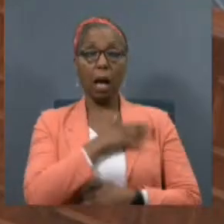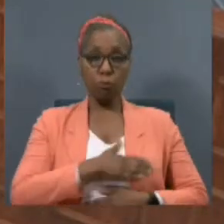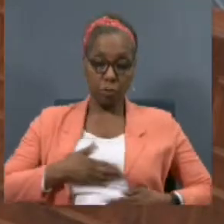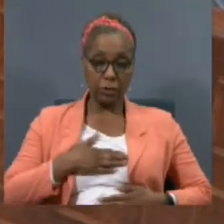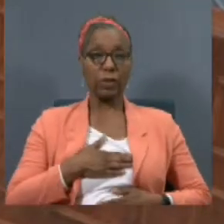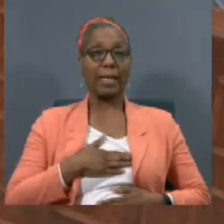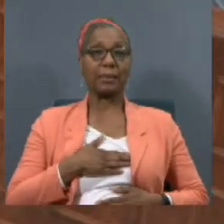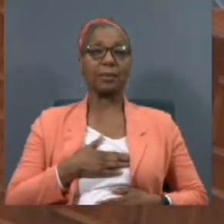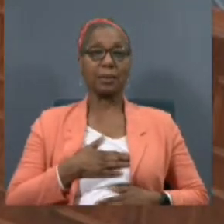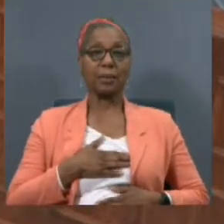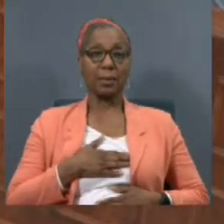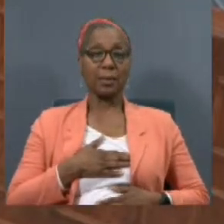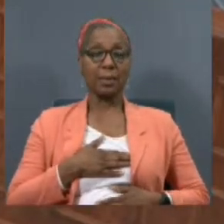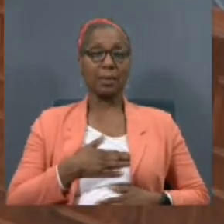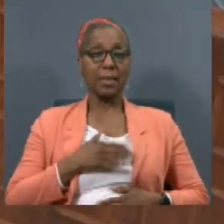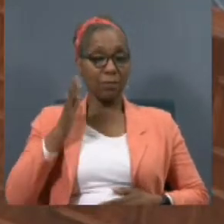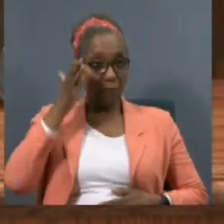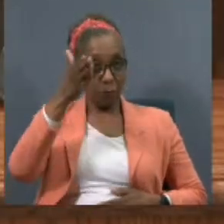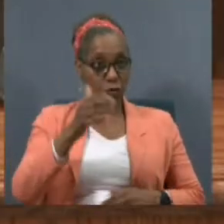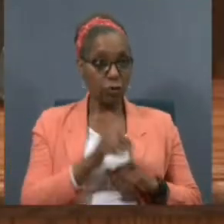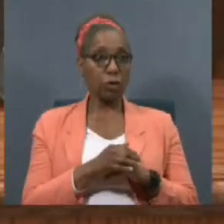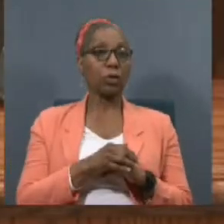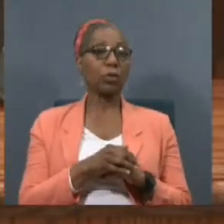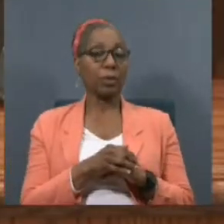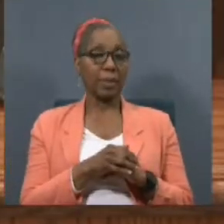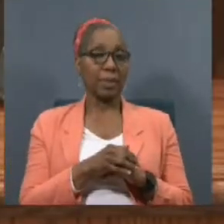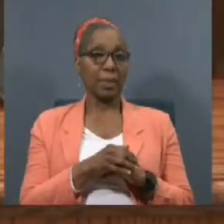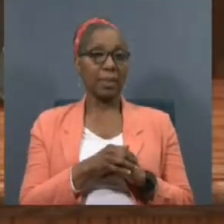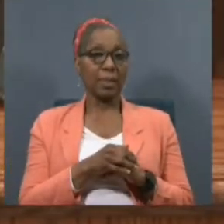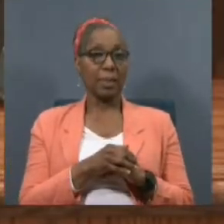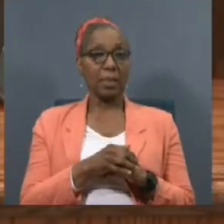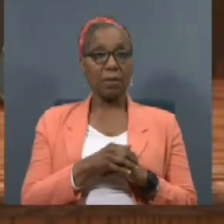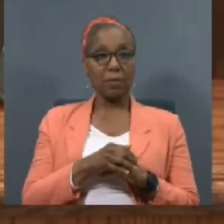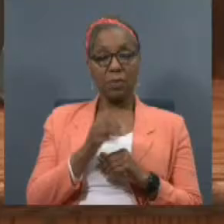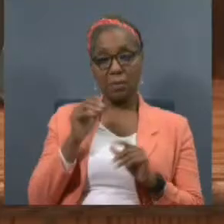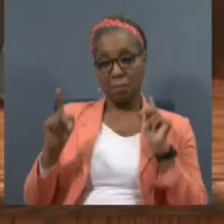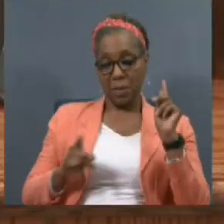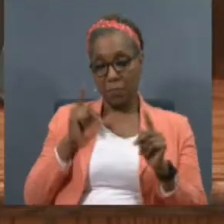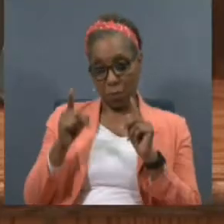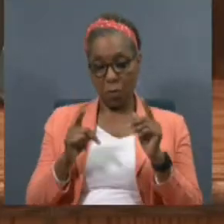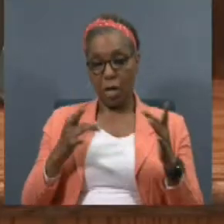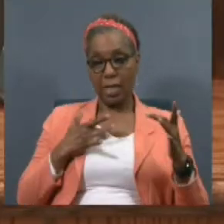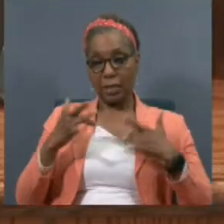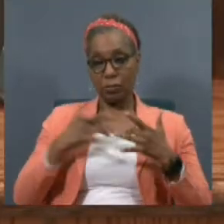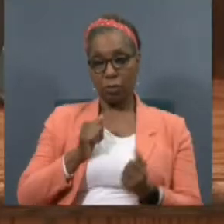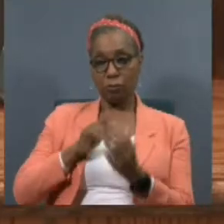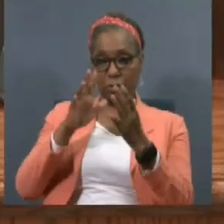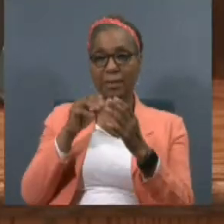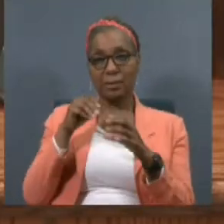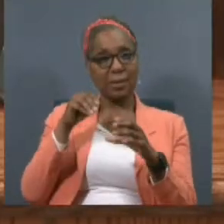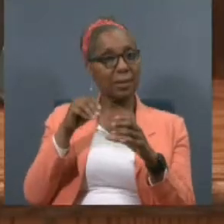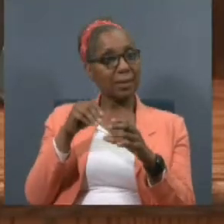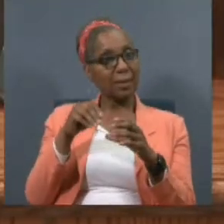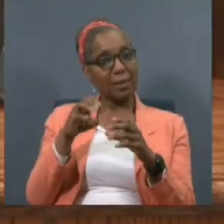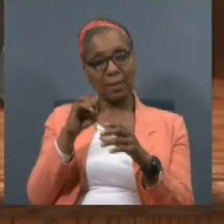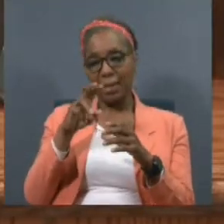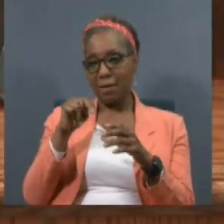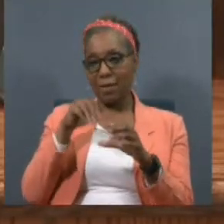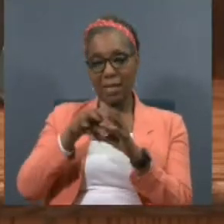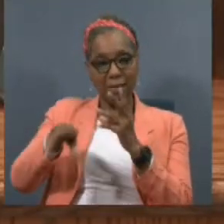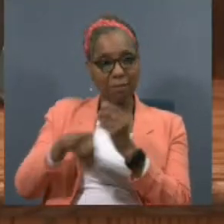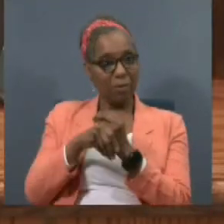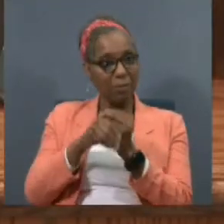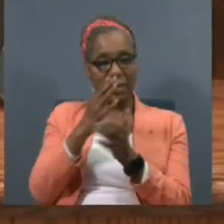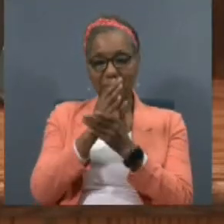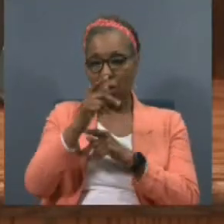the future the residents' concerns addressed, even in an annexation, some sort of buffer. I just feel that that should have